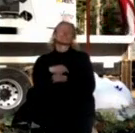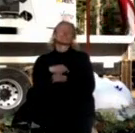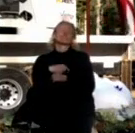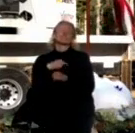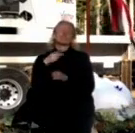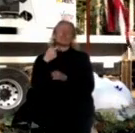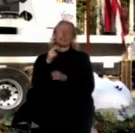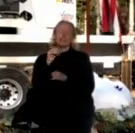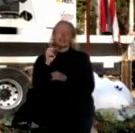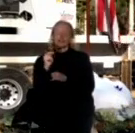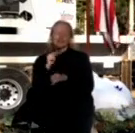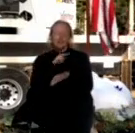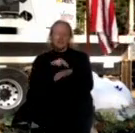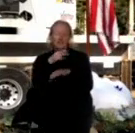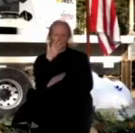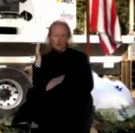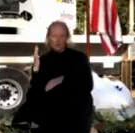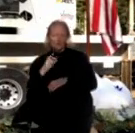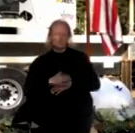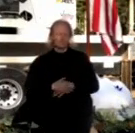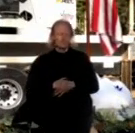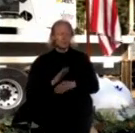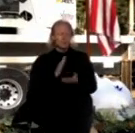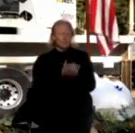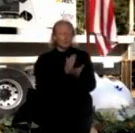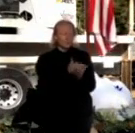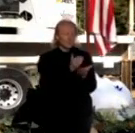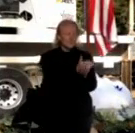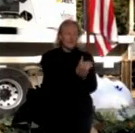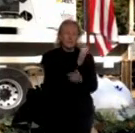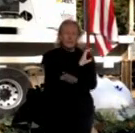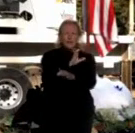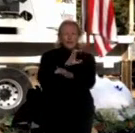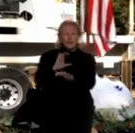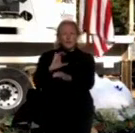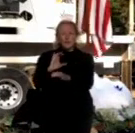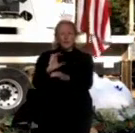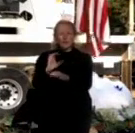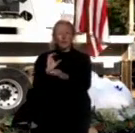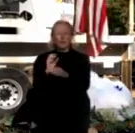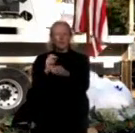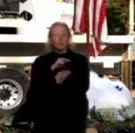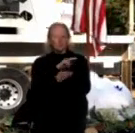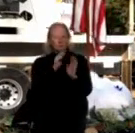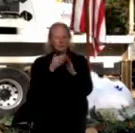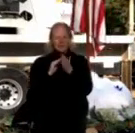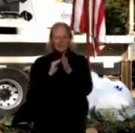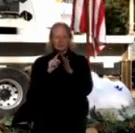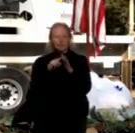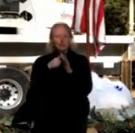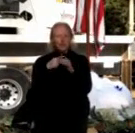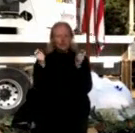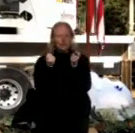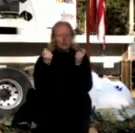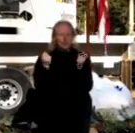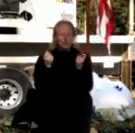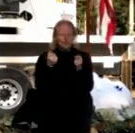in a number of Colorado destinations, setting off celebrations in each one of these towns along the